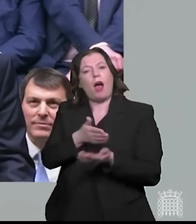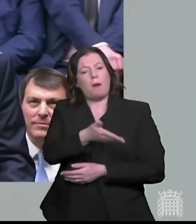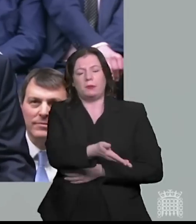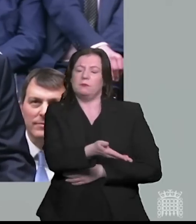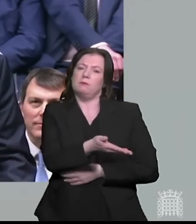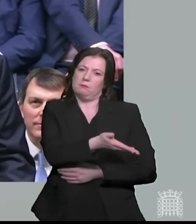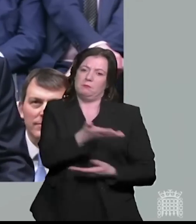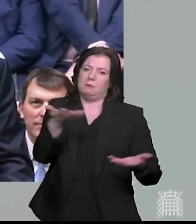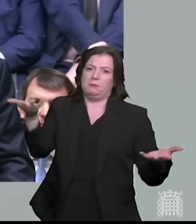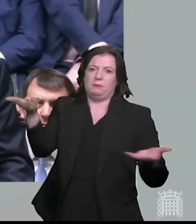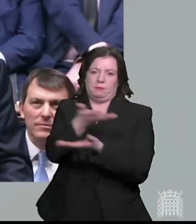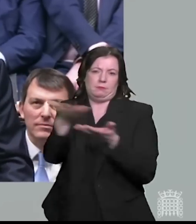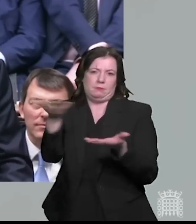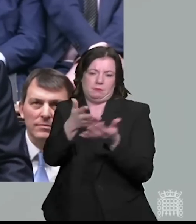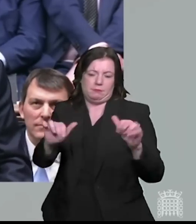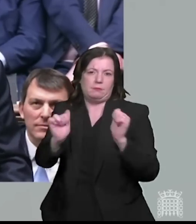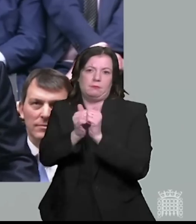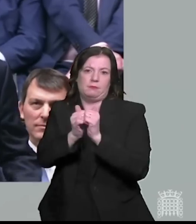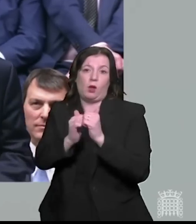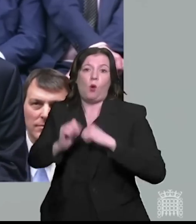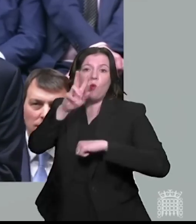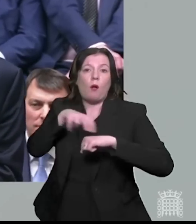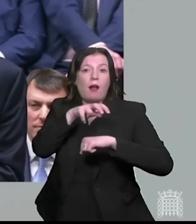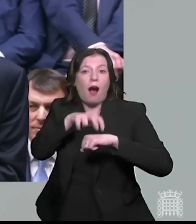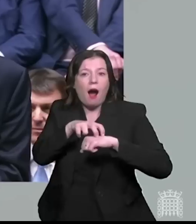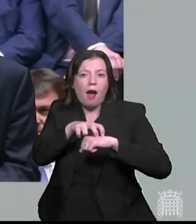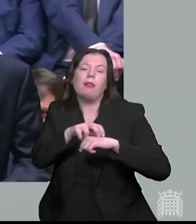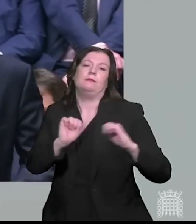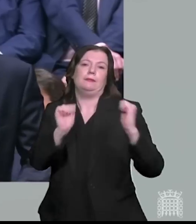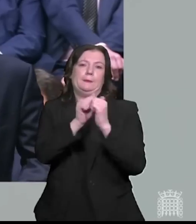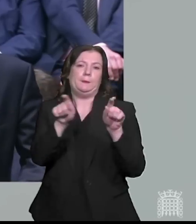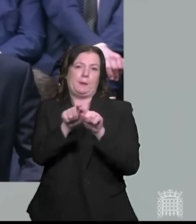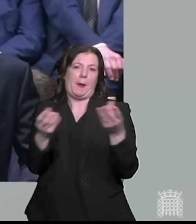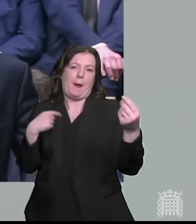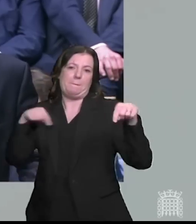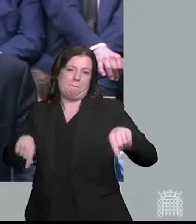that change will now apply to every pub in Northern Ireland.